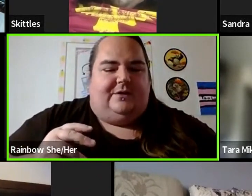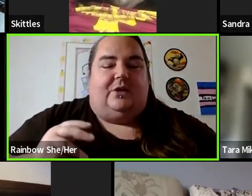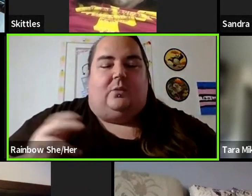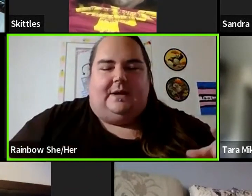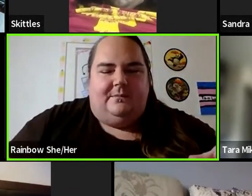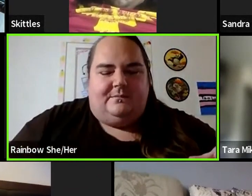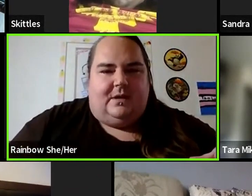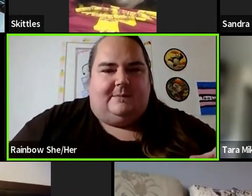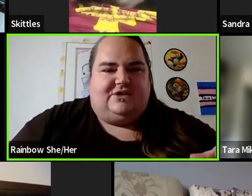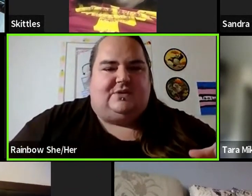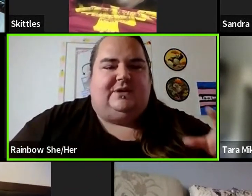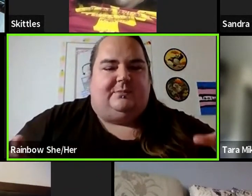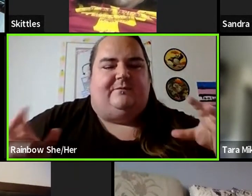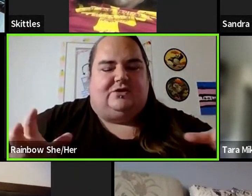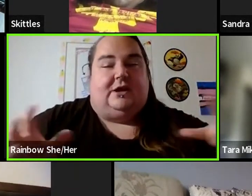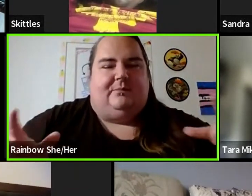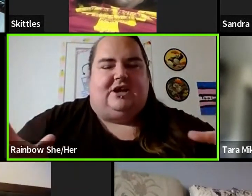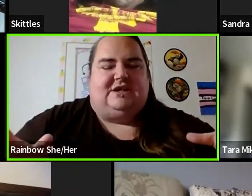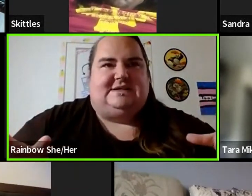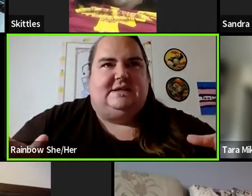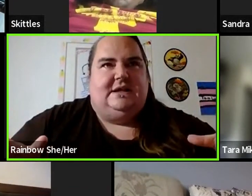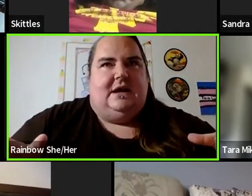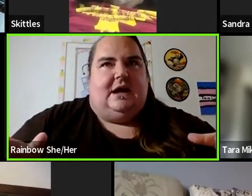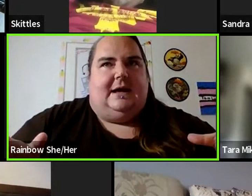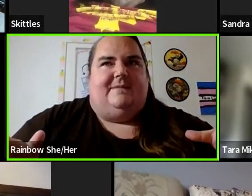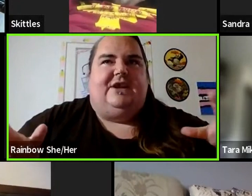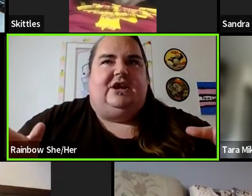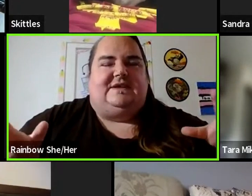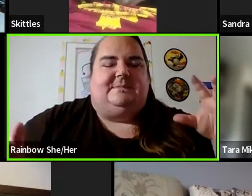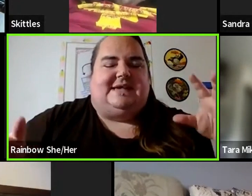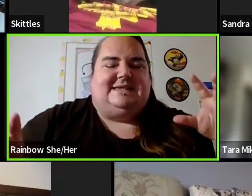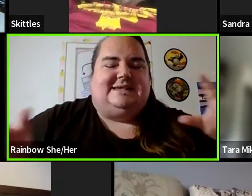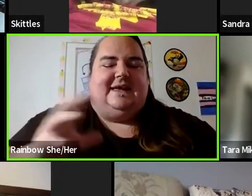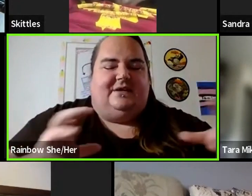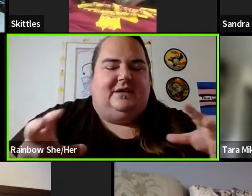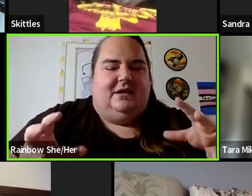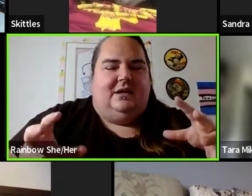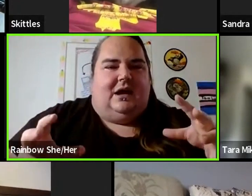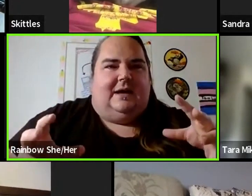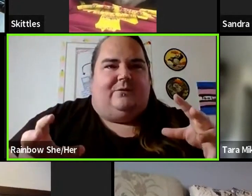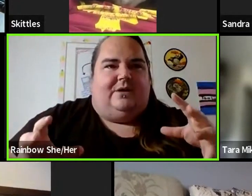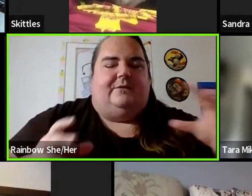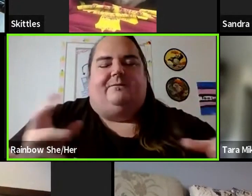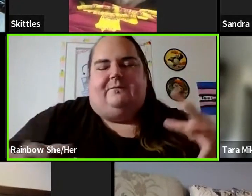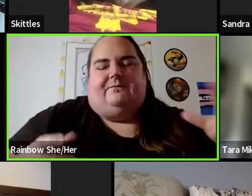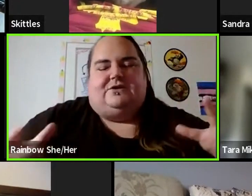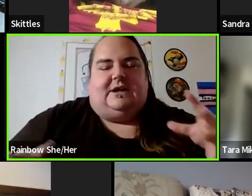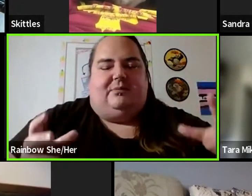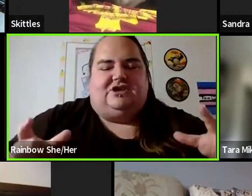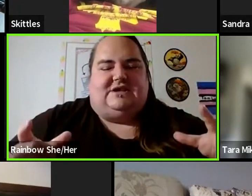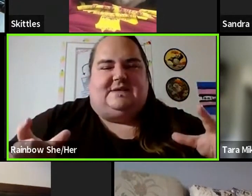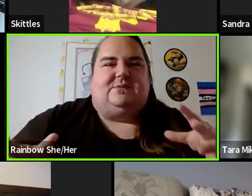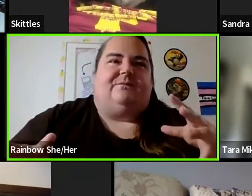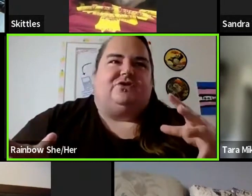approved for another one, to do another photography project, and a video that's going to be tied together for another